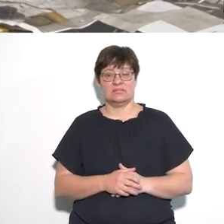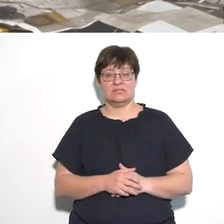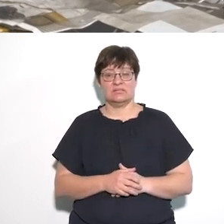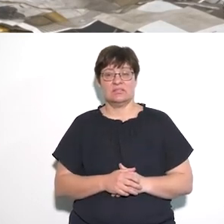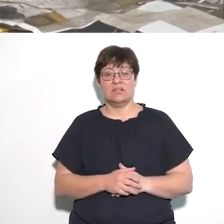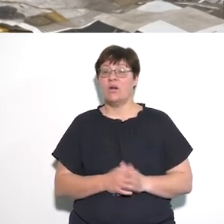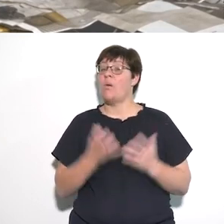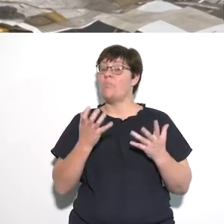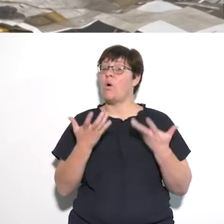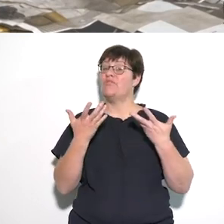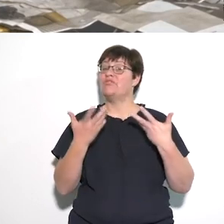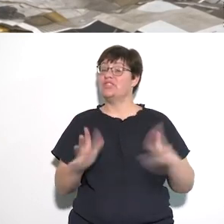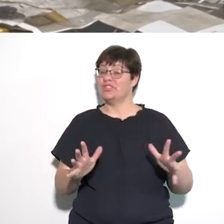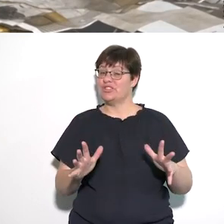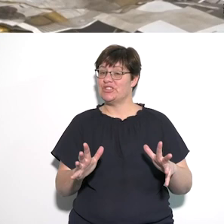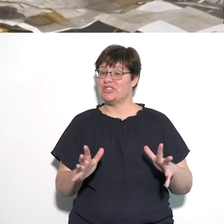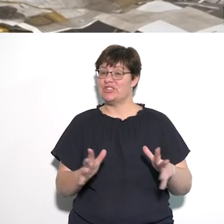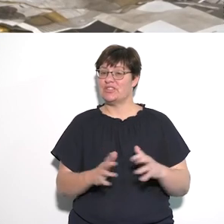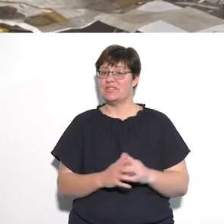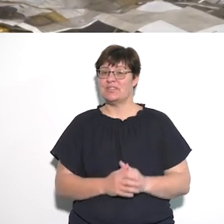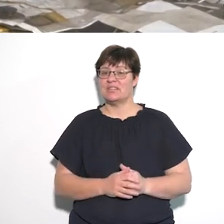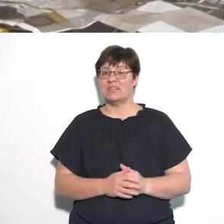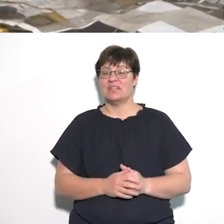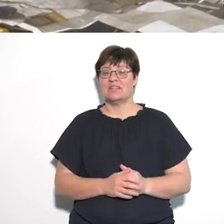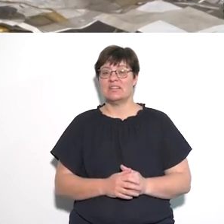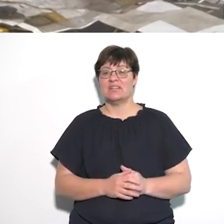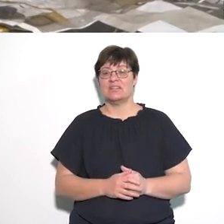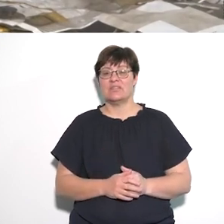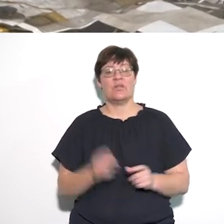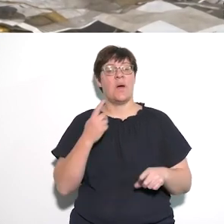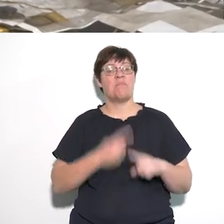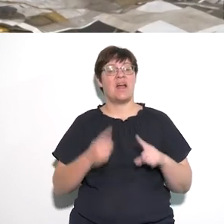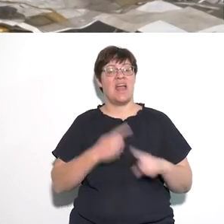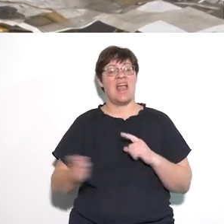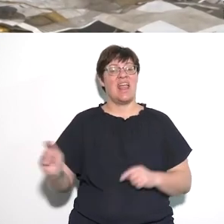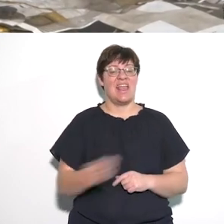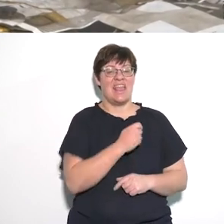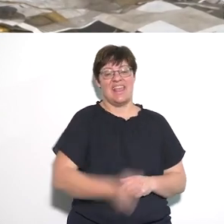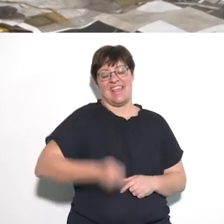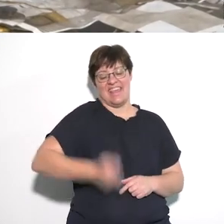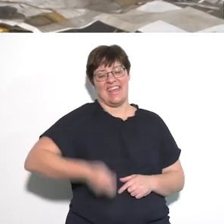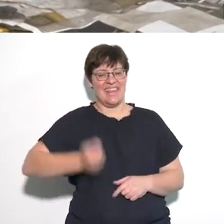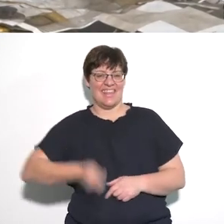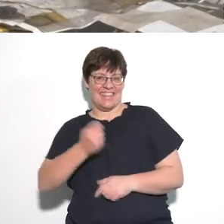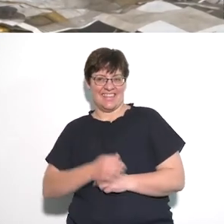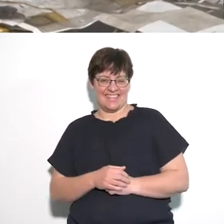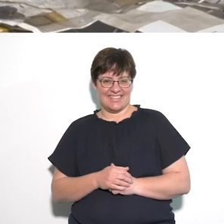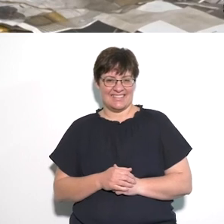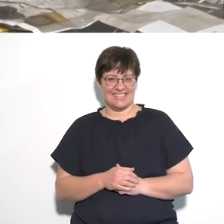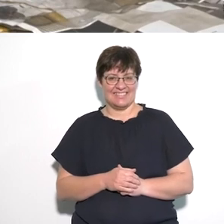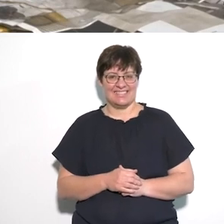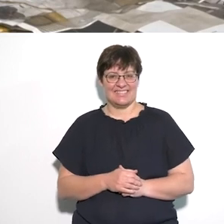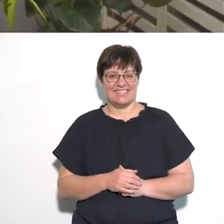this. Now your ball is complete. You can then go ahead and play with your tennis racket and a ball.